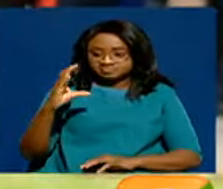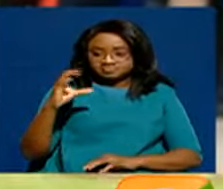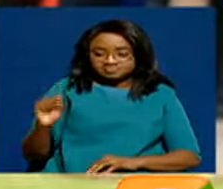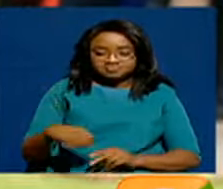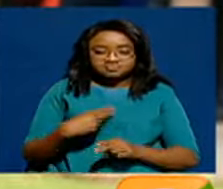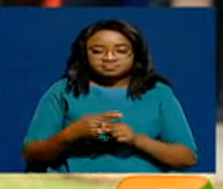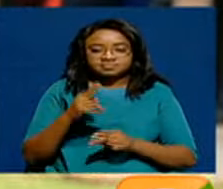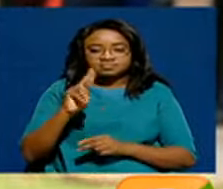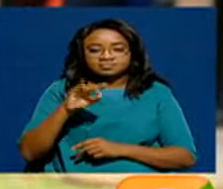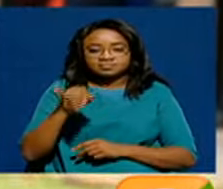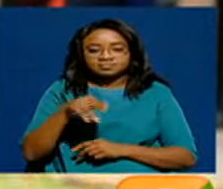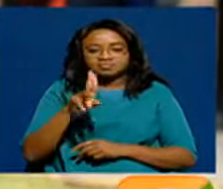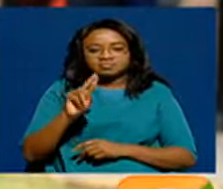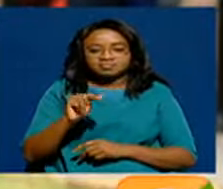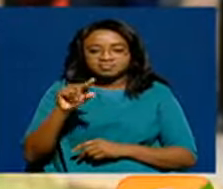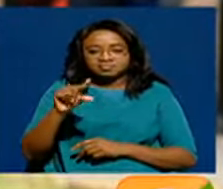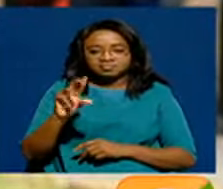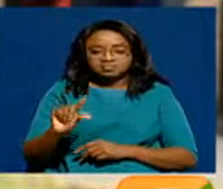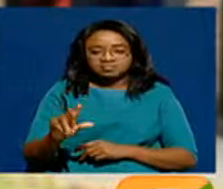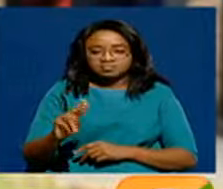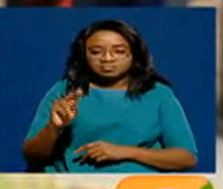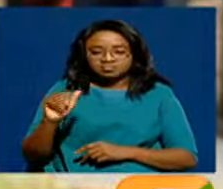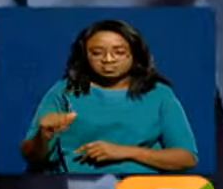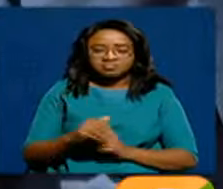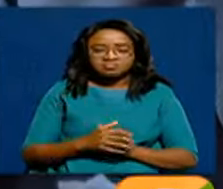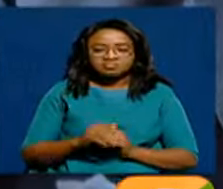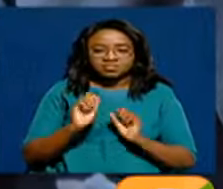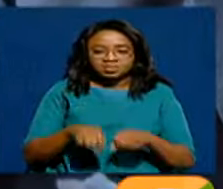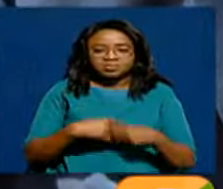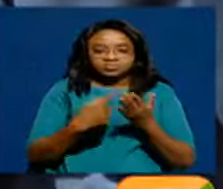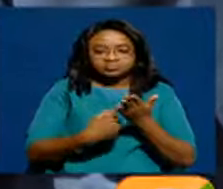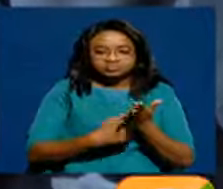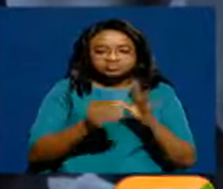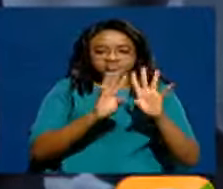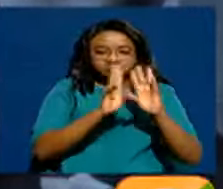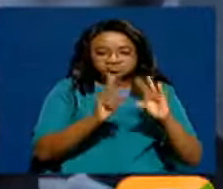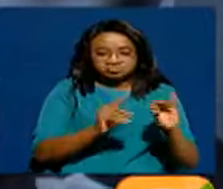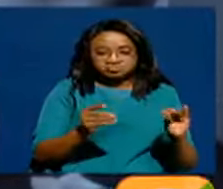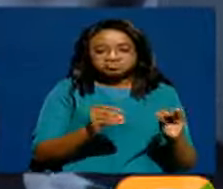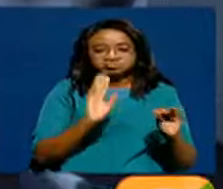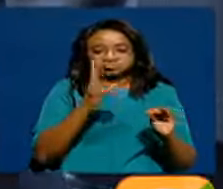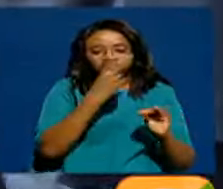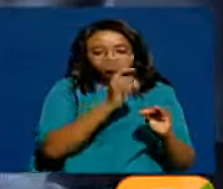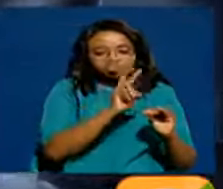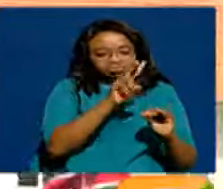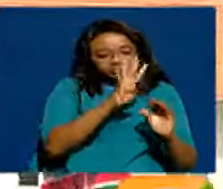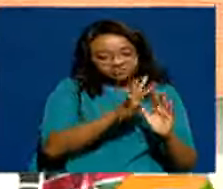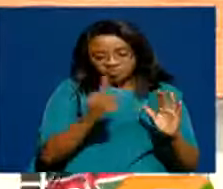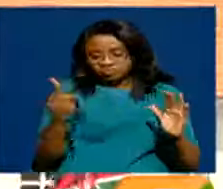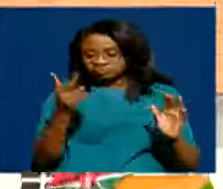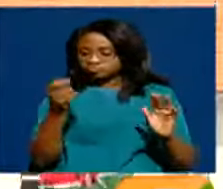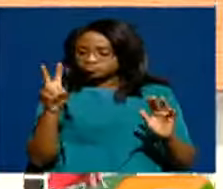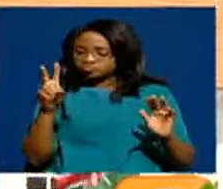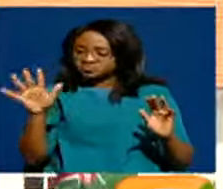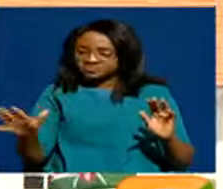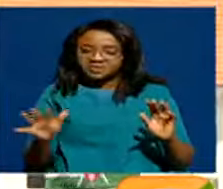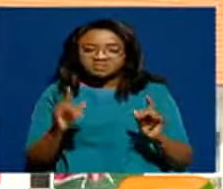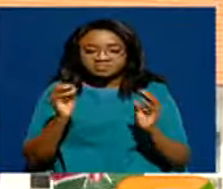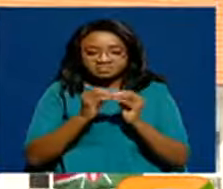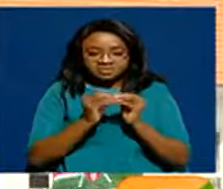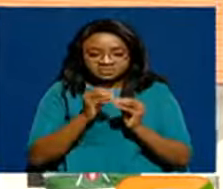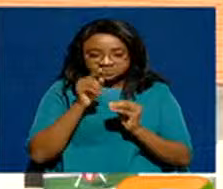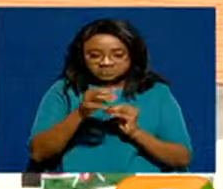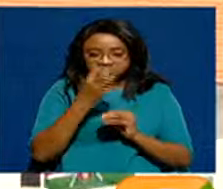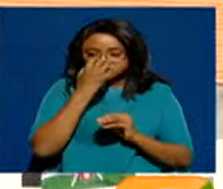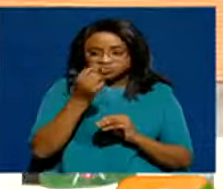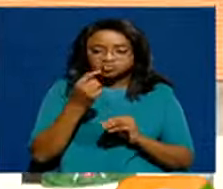Njuguna Ndungu expected to table budget estimates for the 2024-2025 financial year on Thursday, a meeting that had been called by President